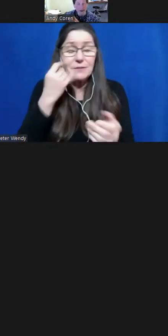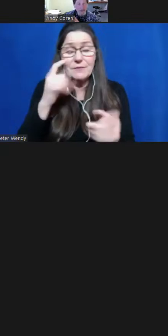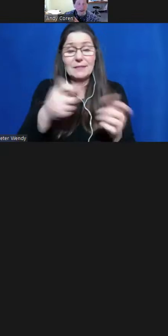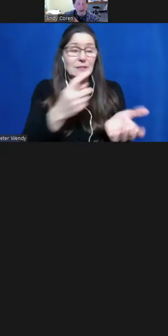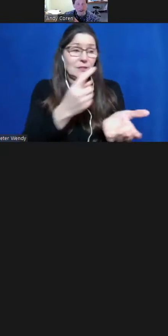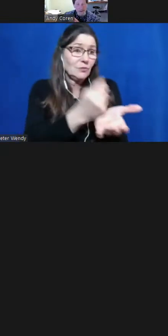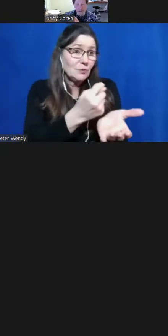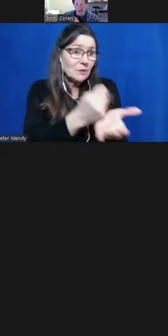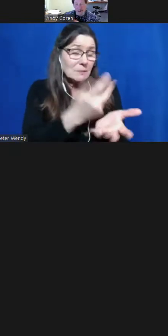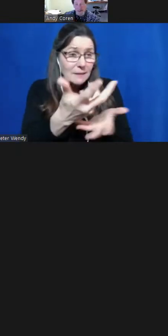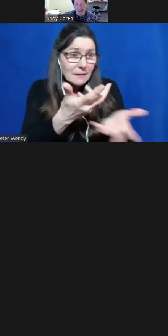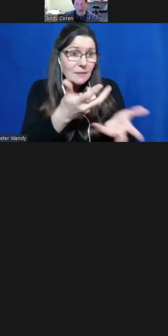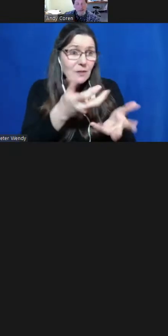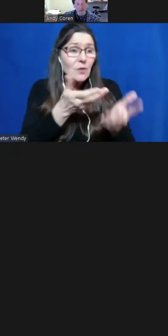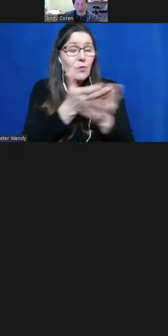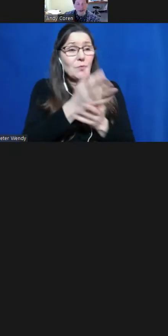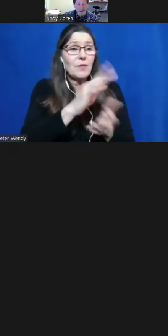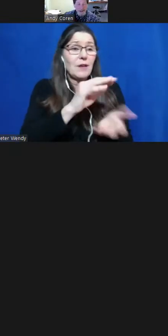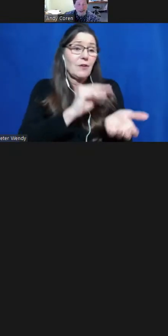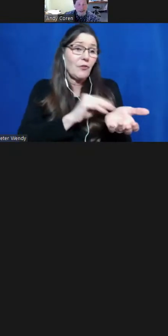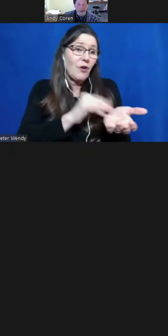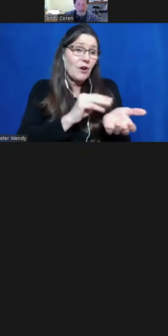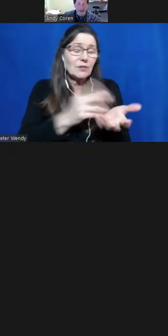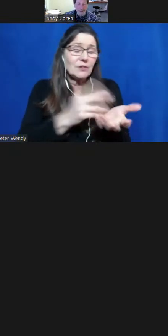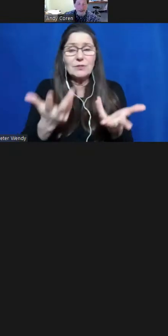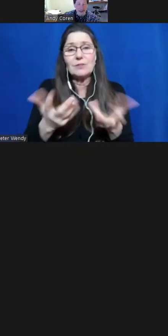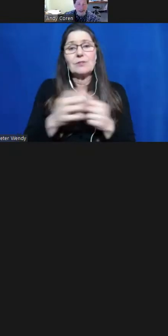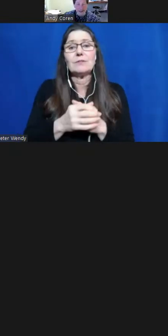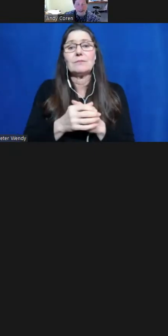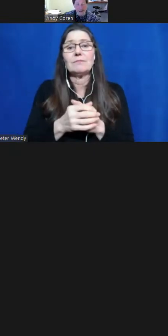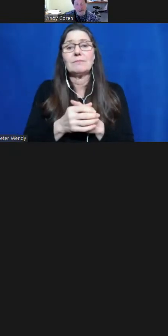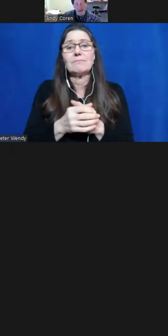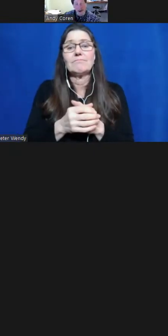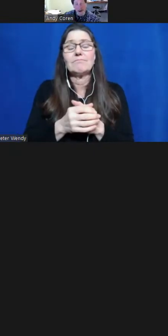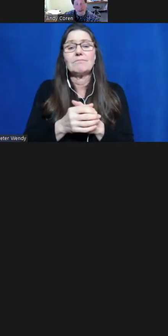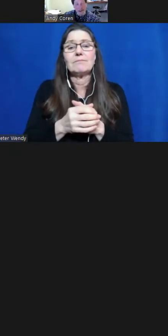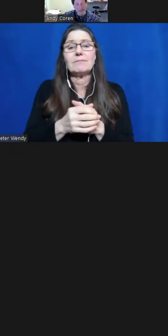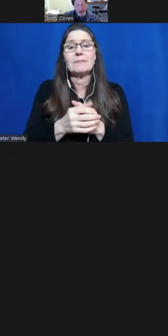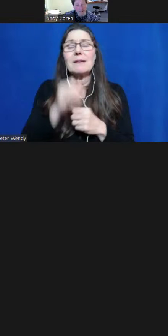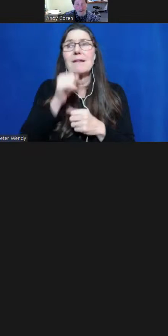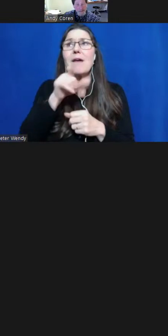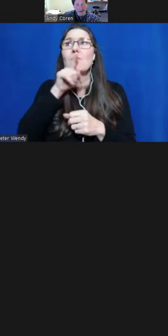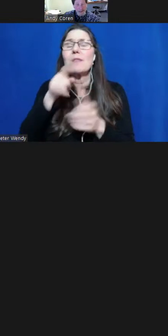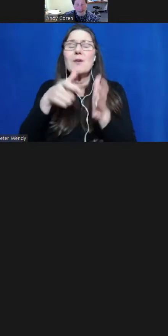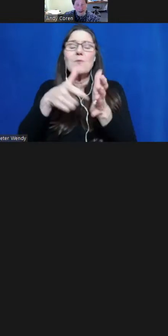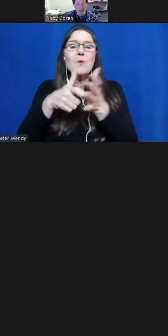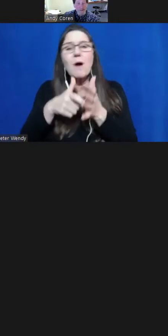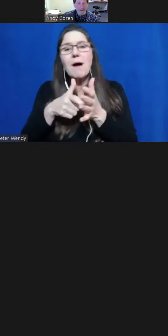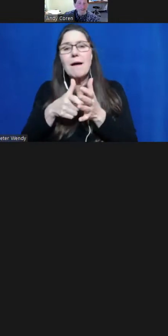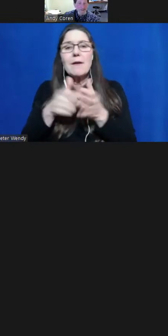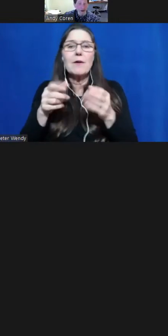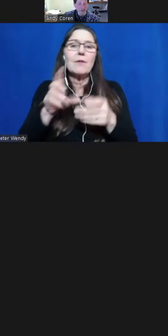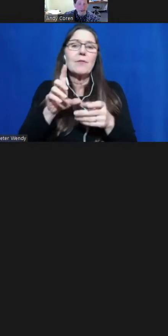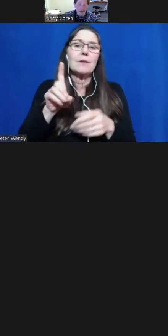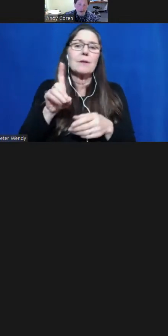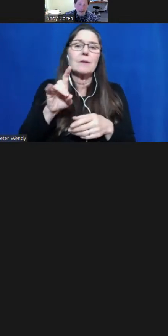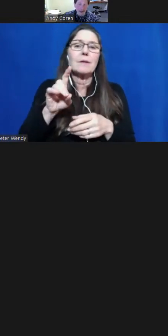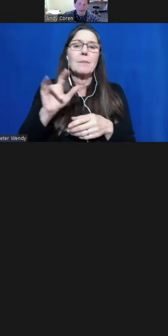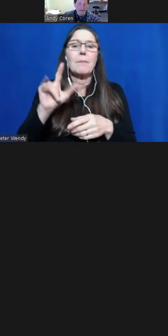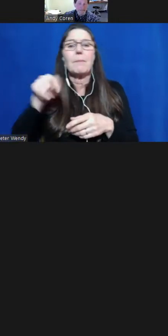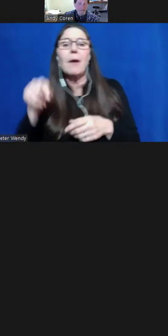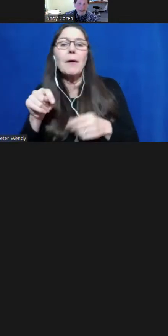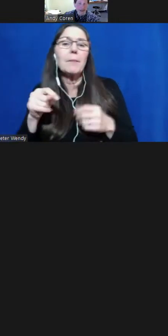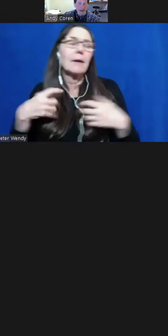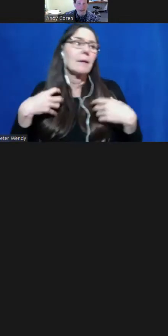taken care of through their medical providers. And it doesn't require the Department of Public Health to be involved in all of